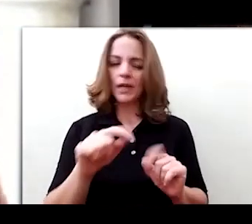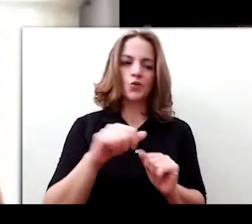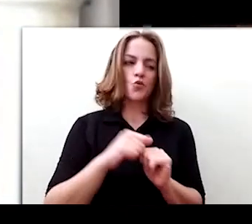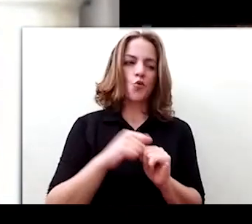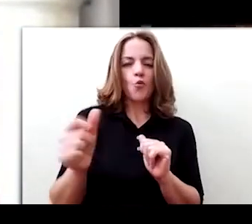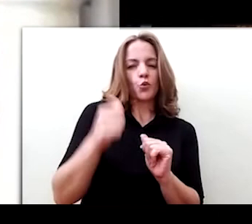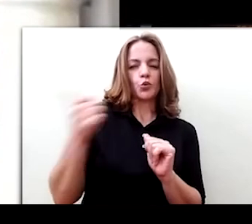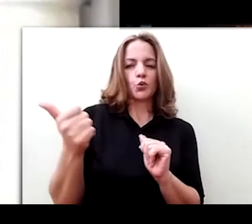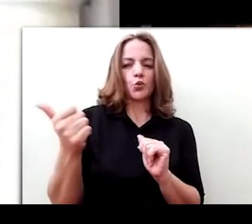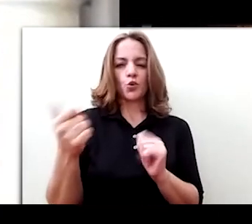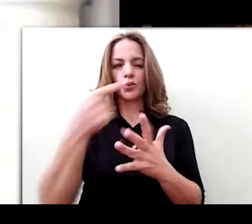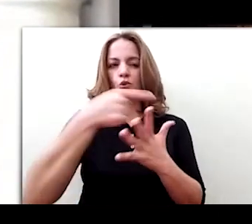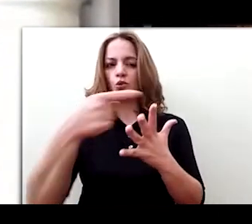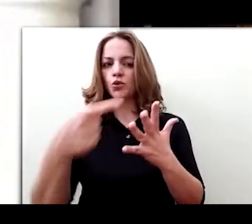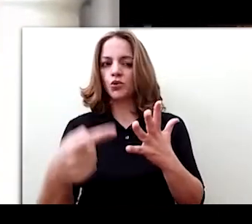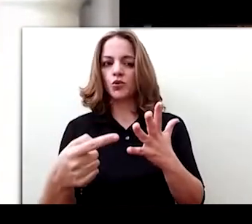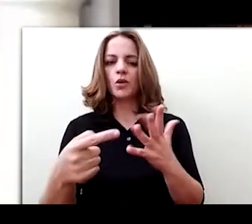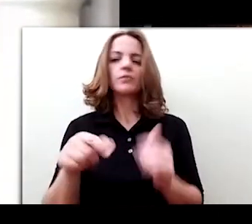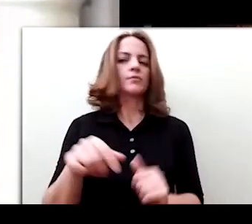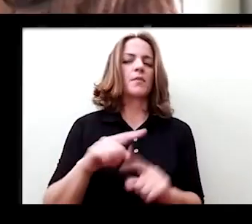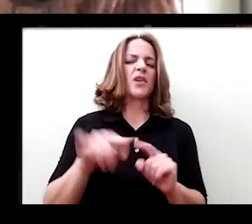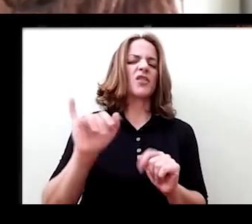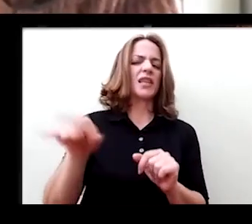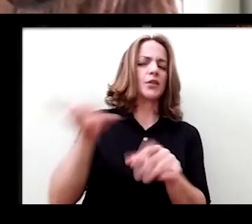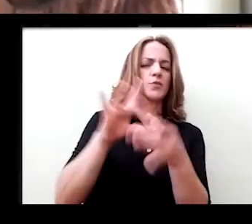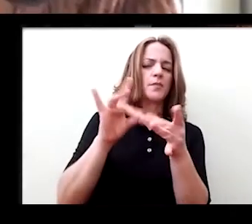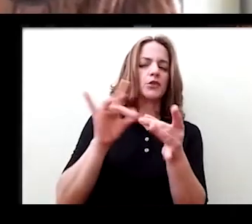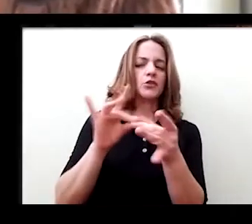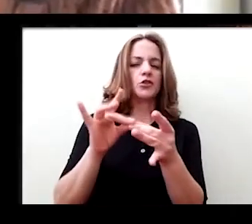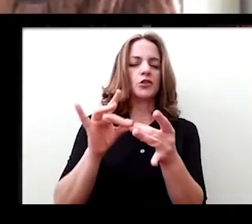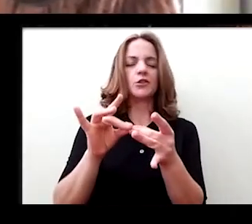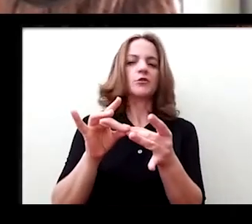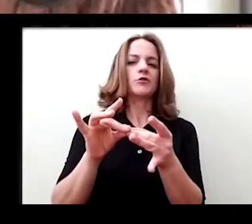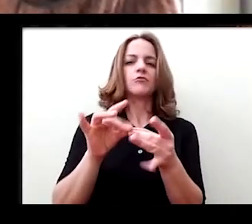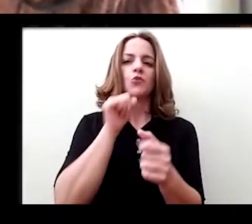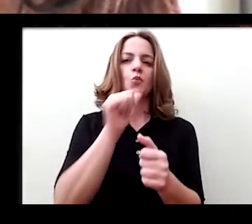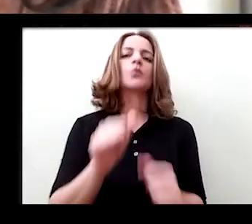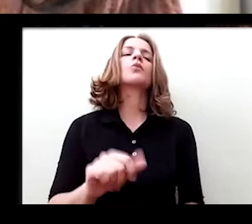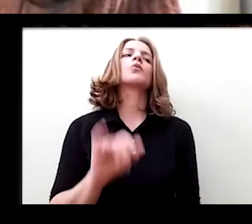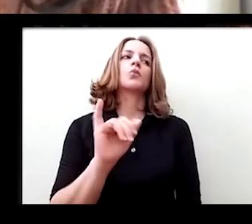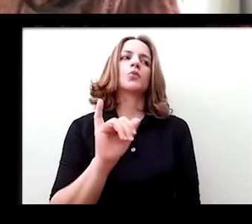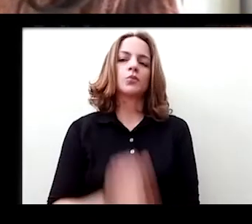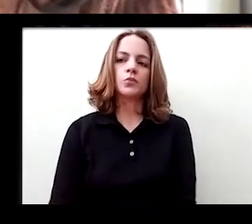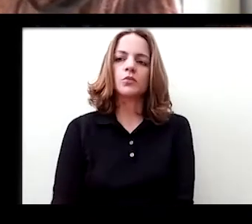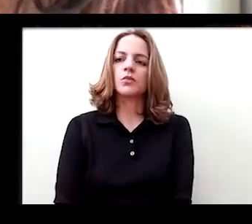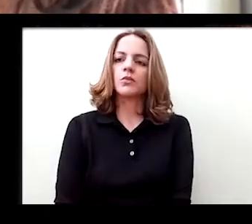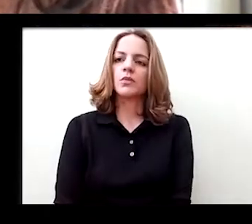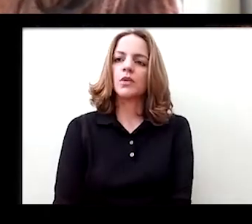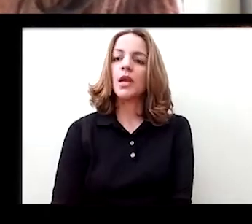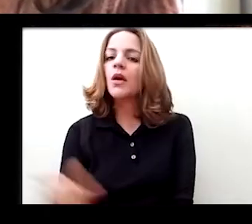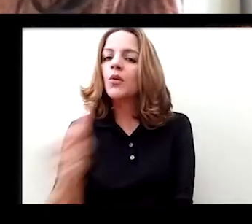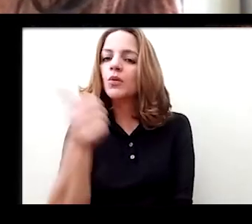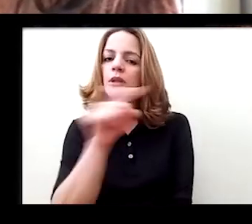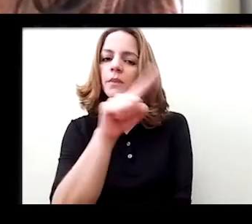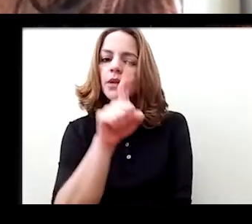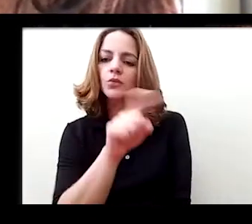and directed, but not that one, unfortunately. But I hope you find it. All right. Basilio Serrano says, a program broadcast from the Dominican community was